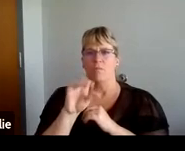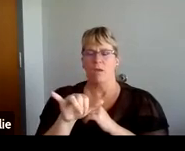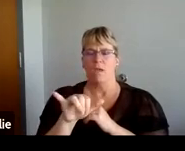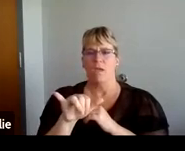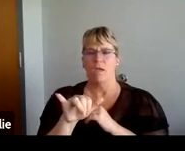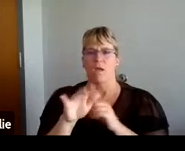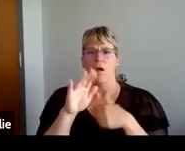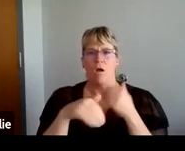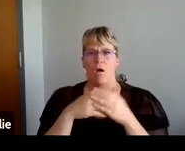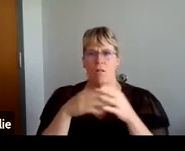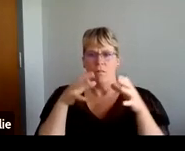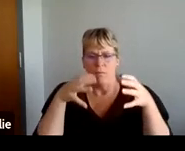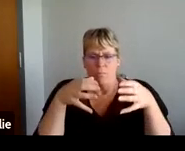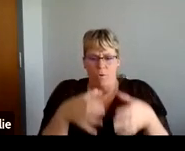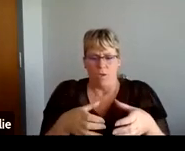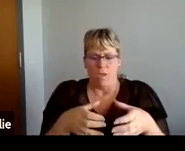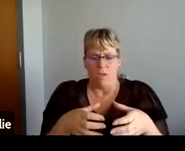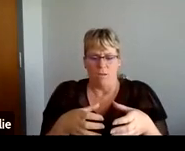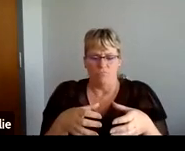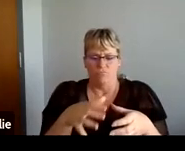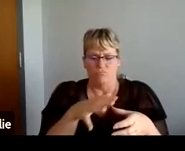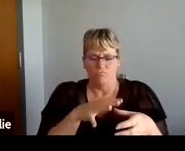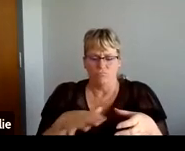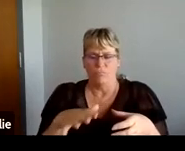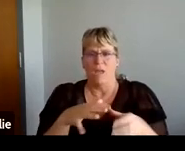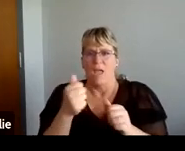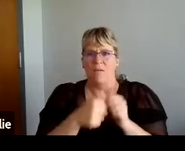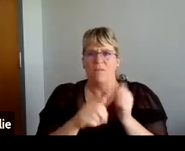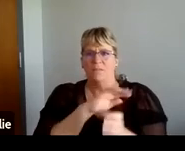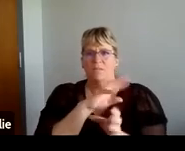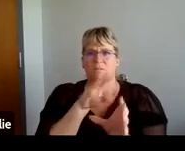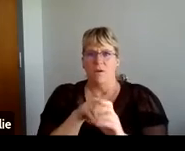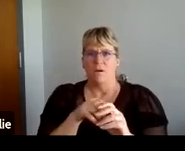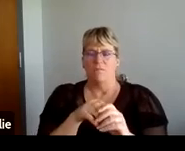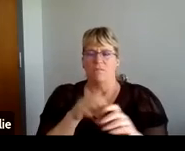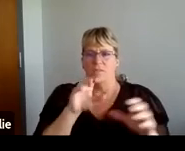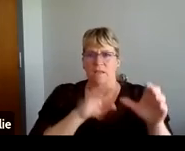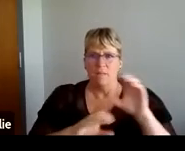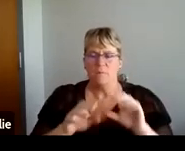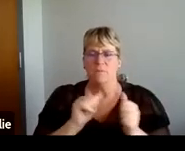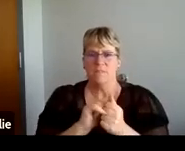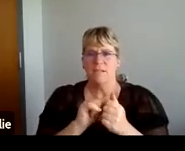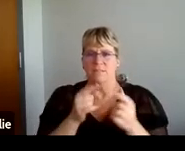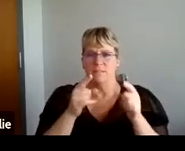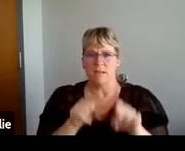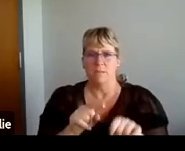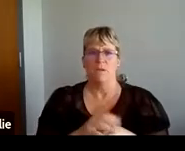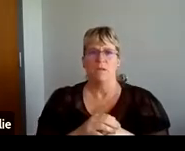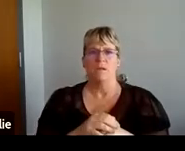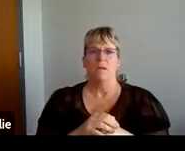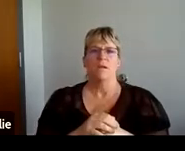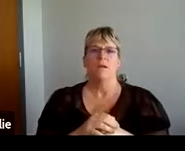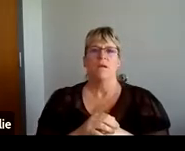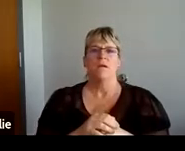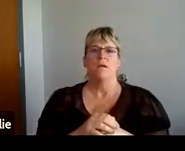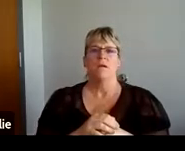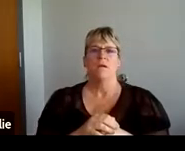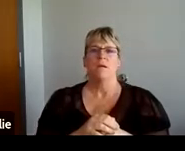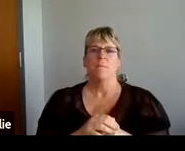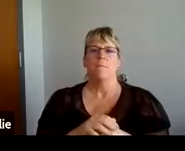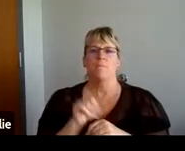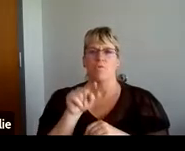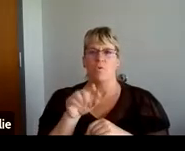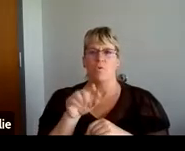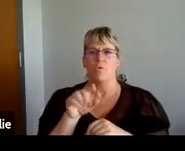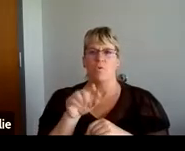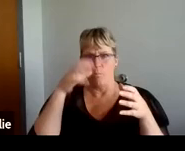of the neuroanatomy and physiology and neurochemistry that goes on. So if we're looking at our brain, it's built